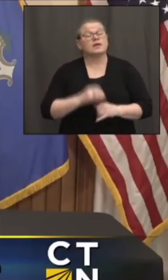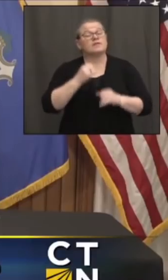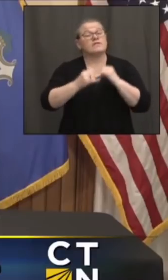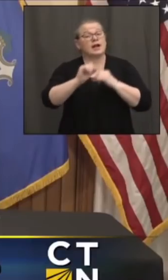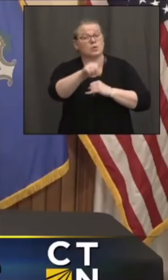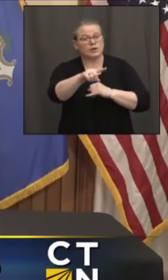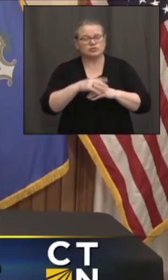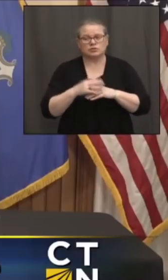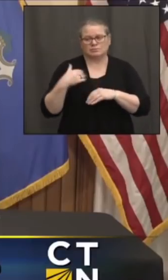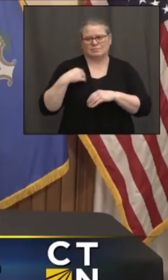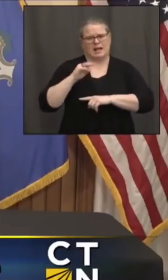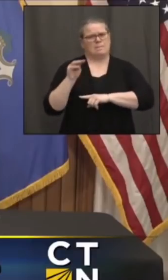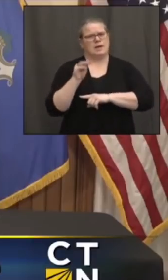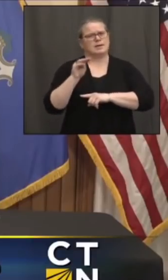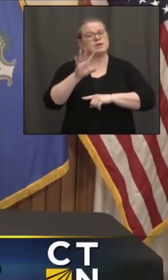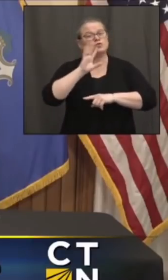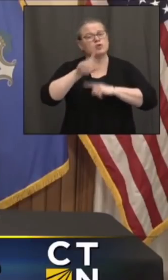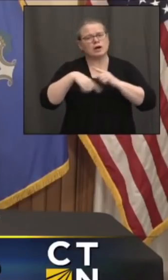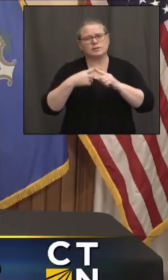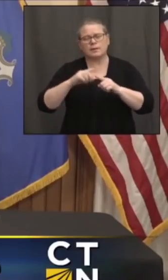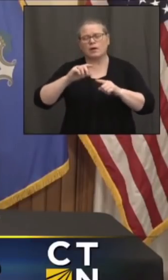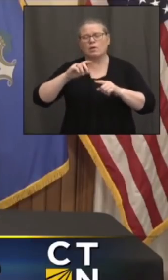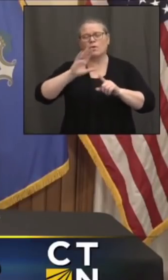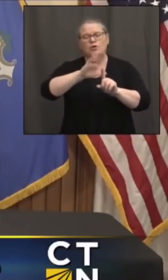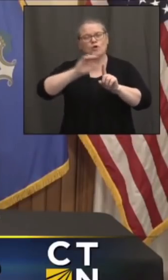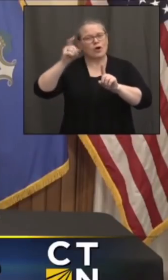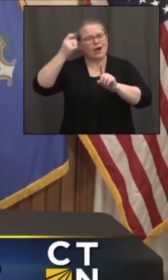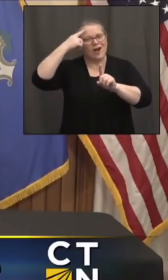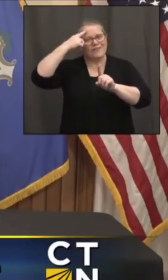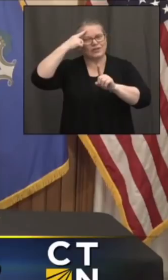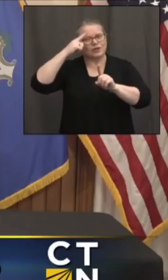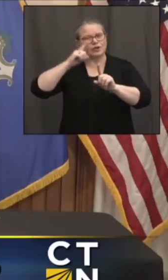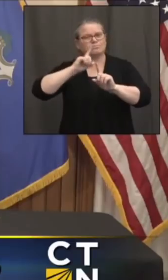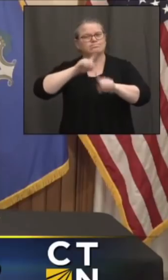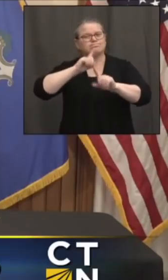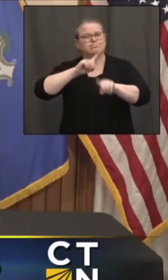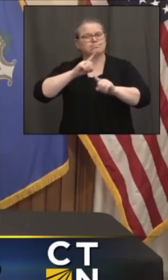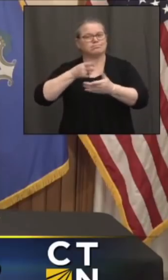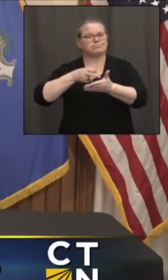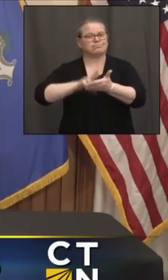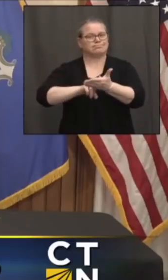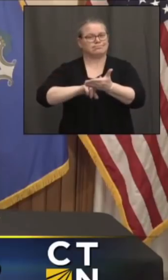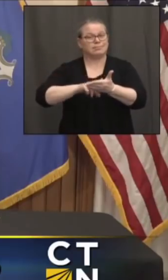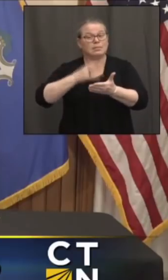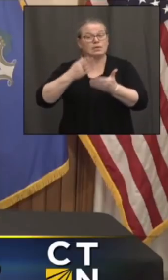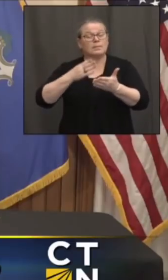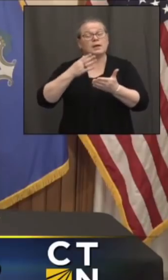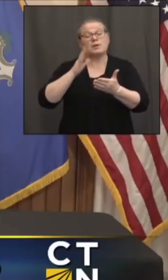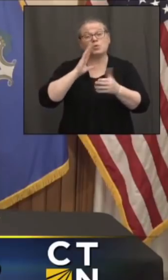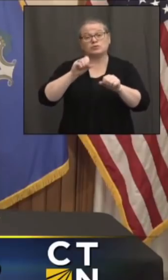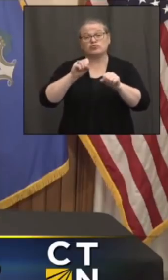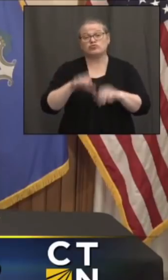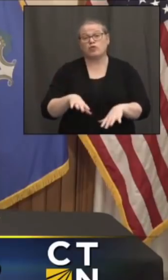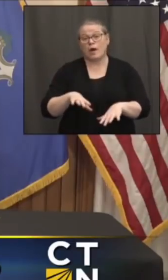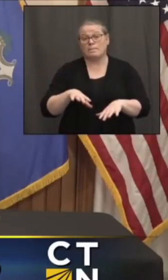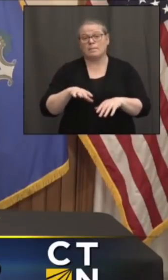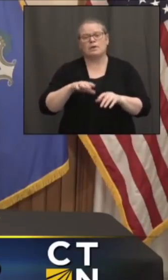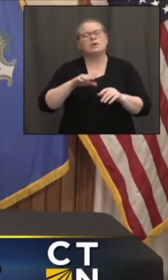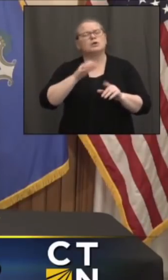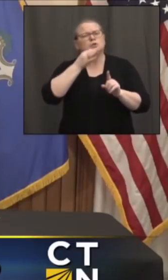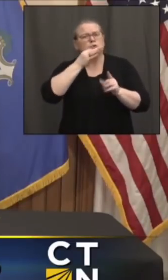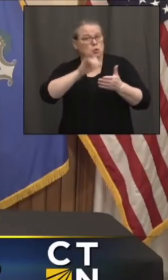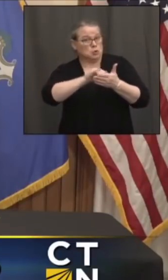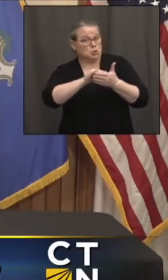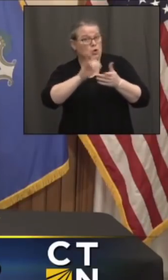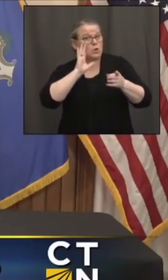revisited, maybe dropped. New York is going to be opening up indoor events in March to crowds of 150. You got a letter